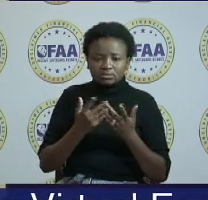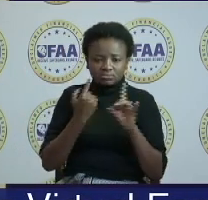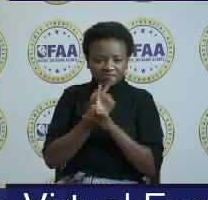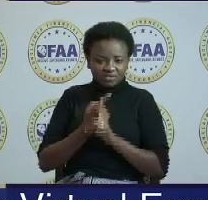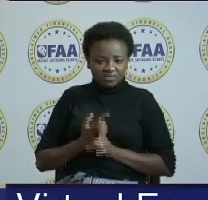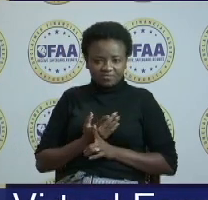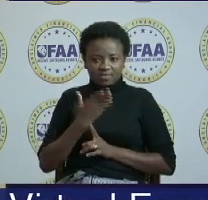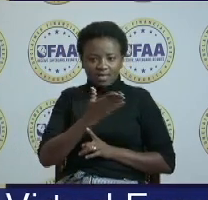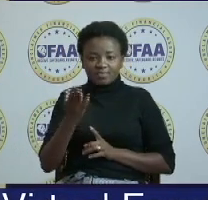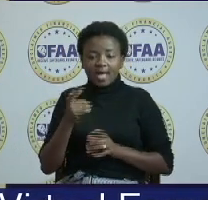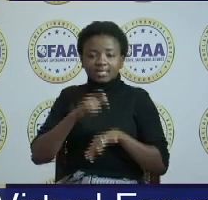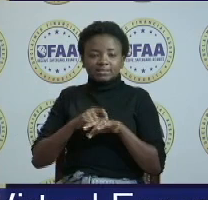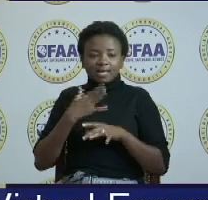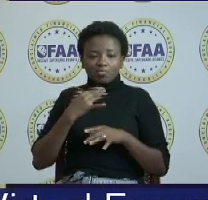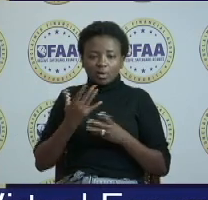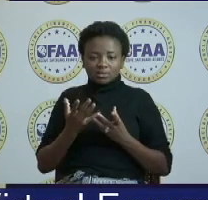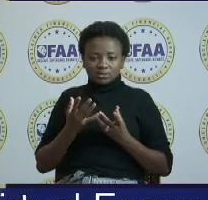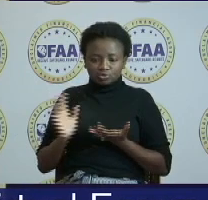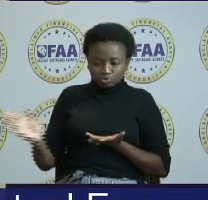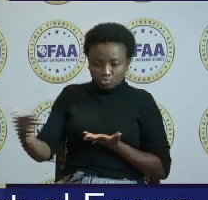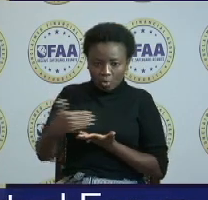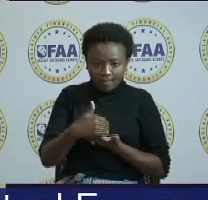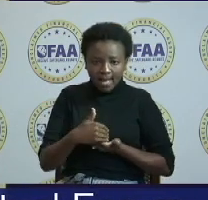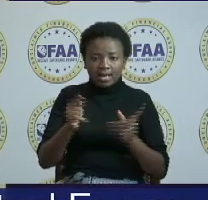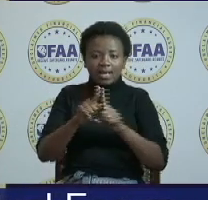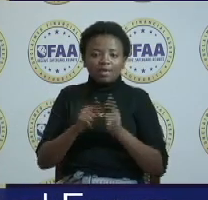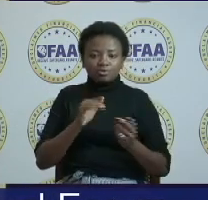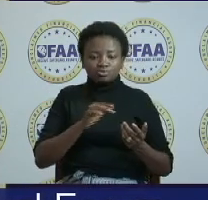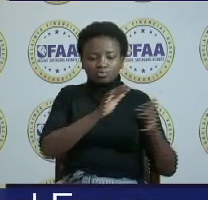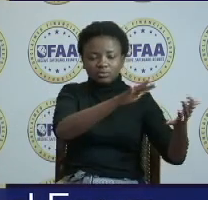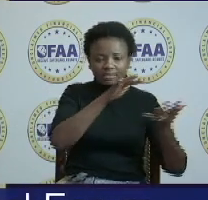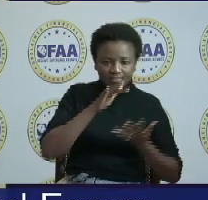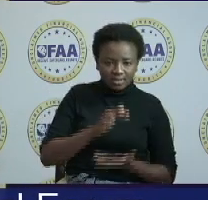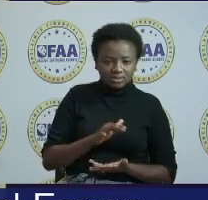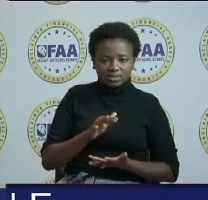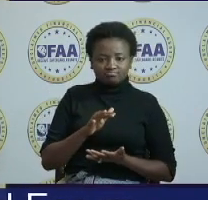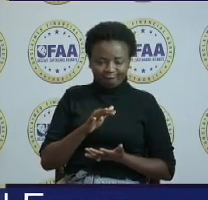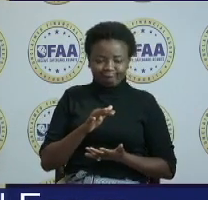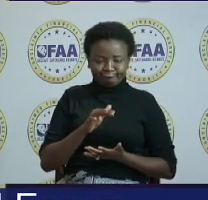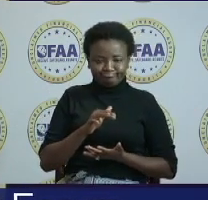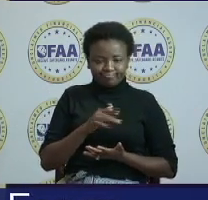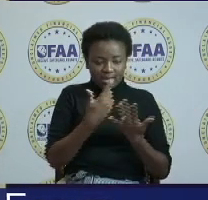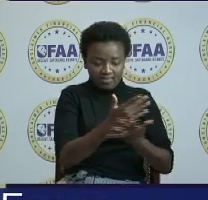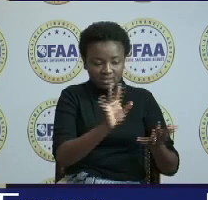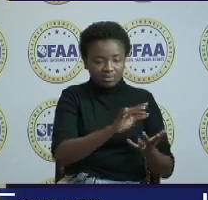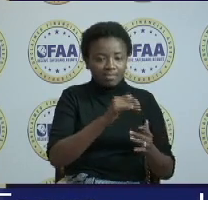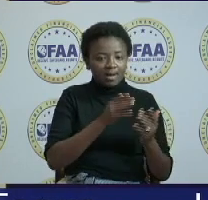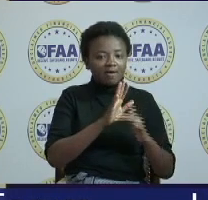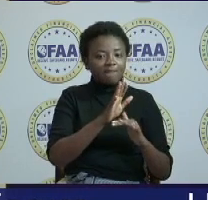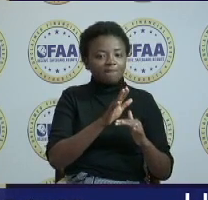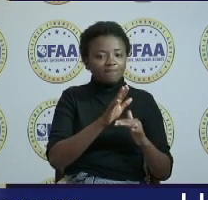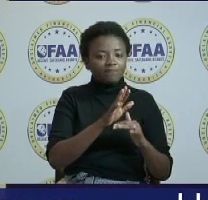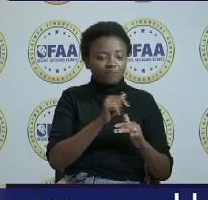procedures involved in compiling and submitting the unclaimed financial assets to the authority through the